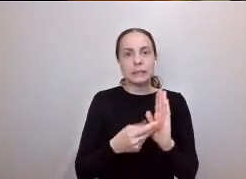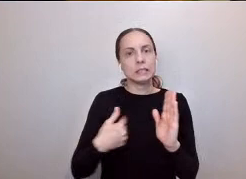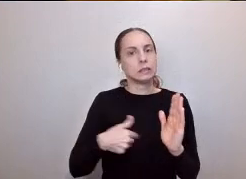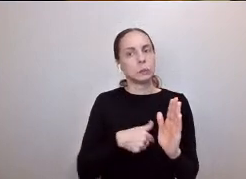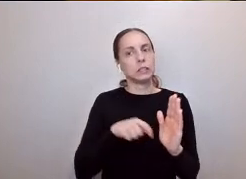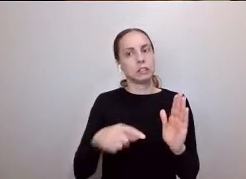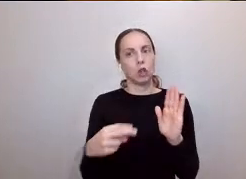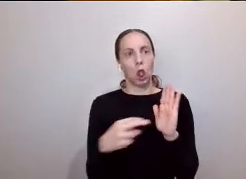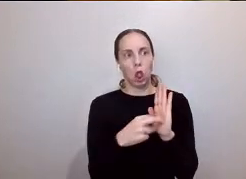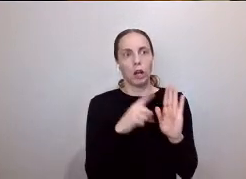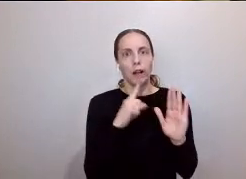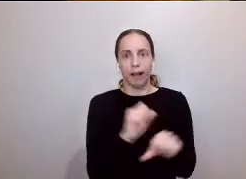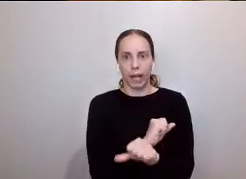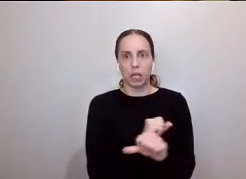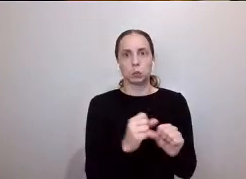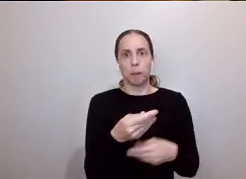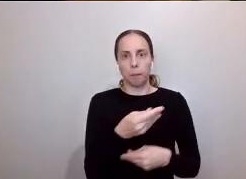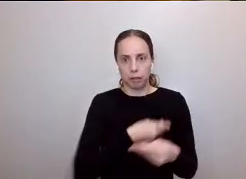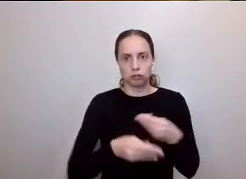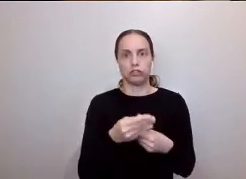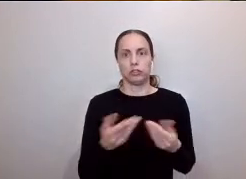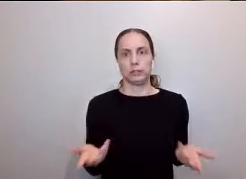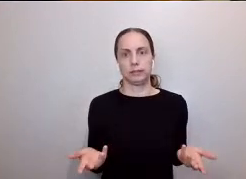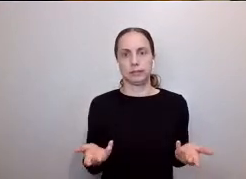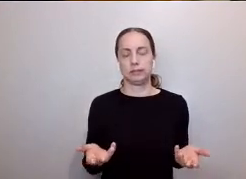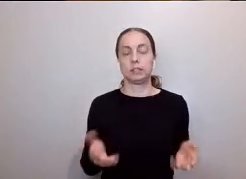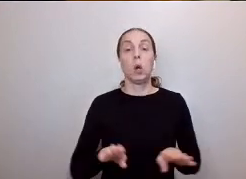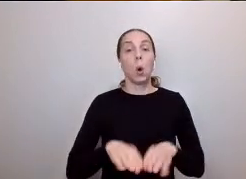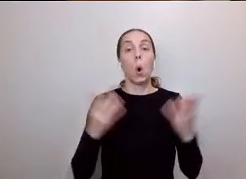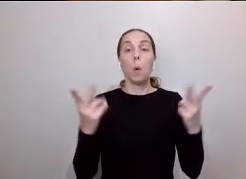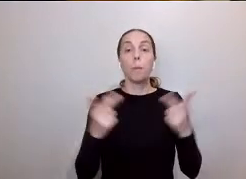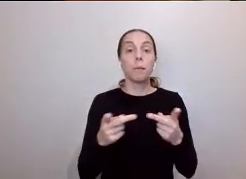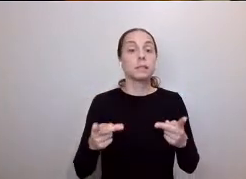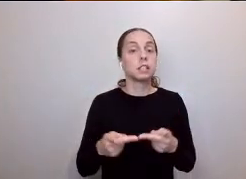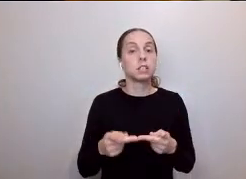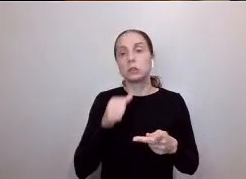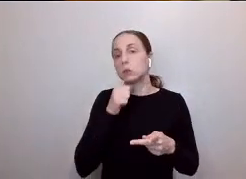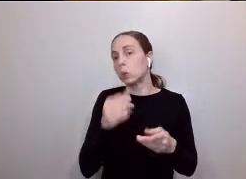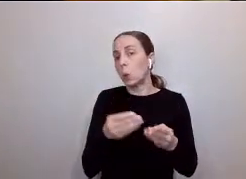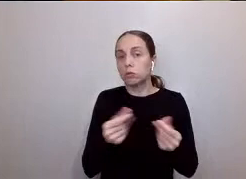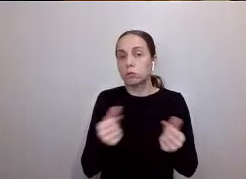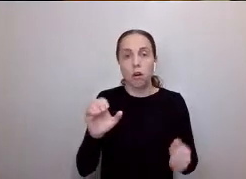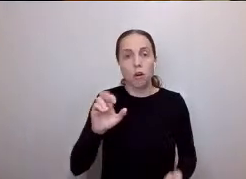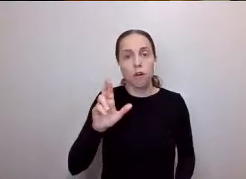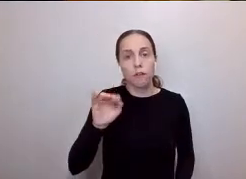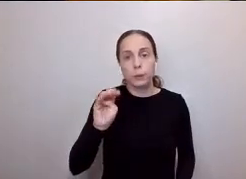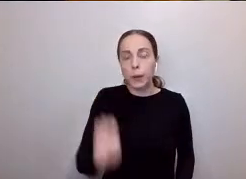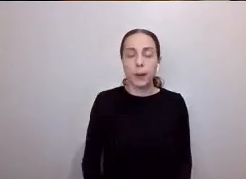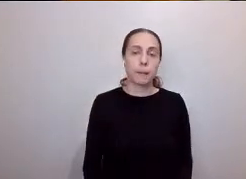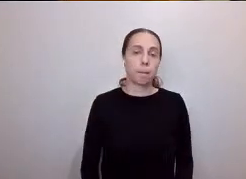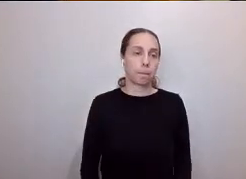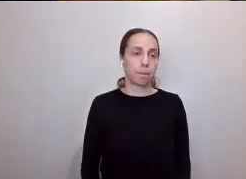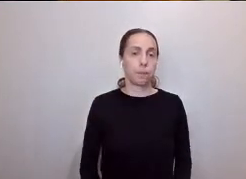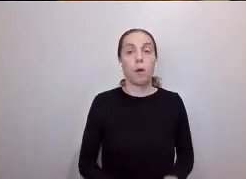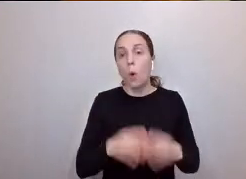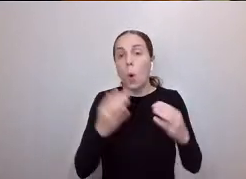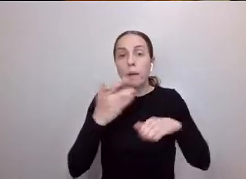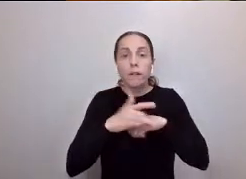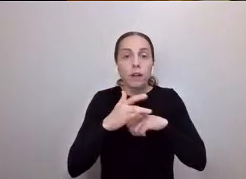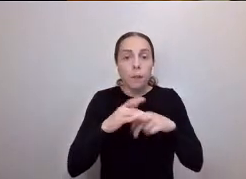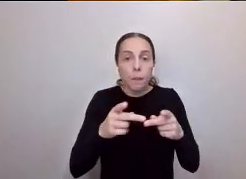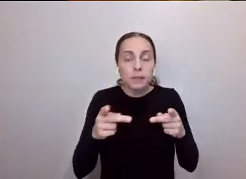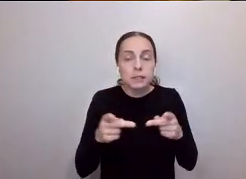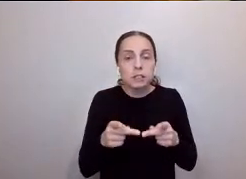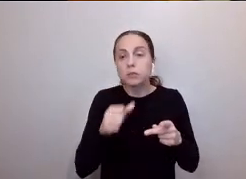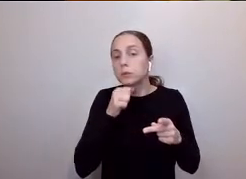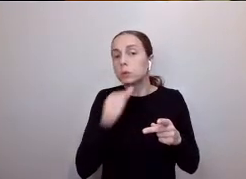solve crimes. Open positions do not write tickets. Open positions do not prevent anything. They do not deter anything.